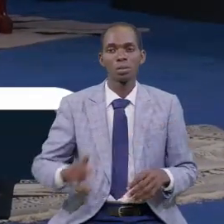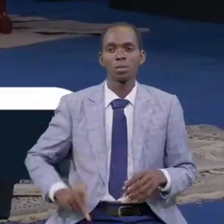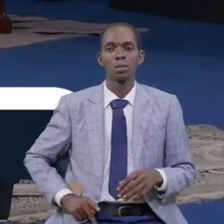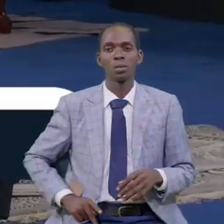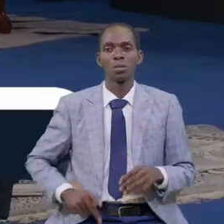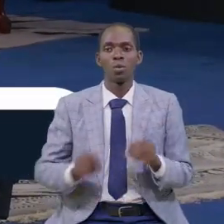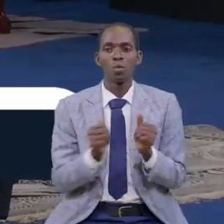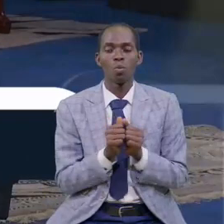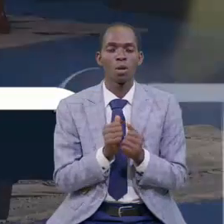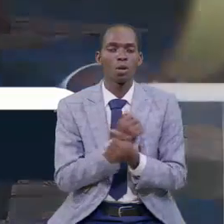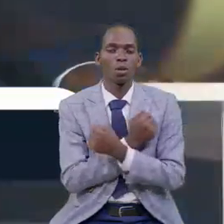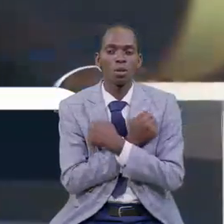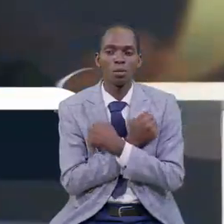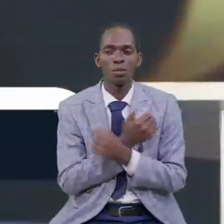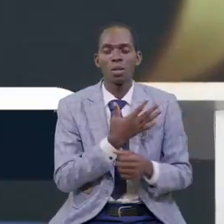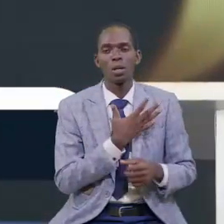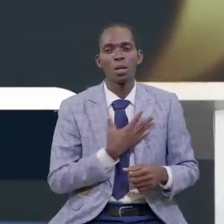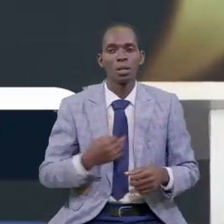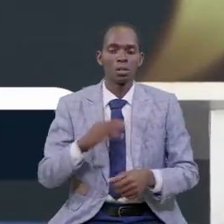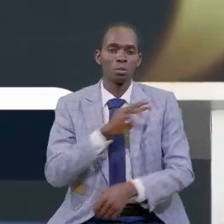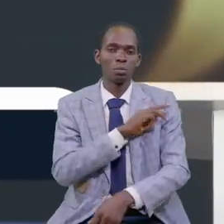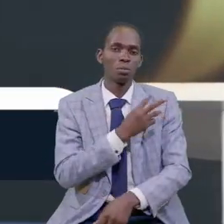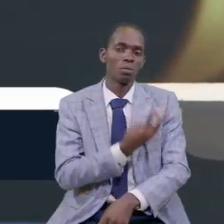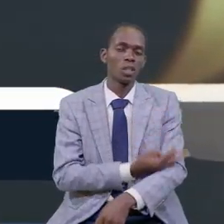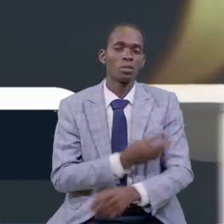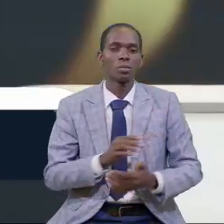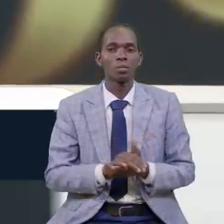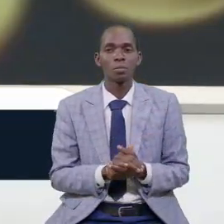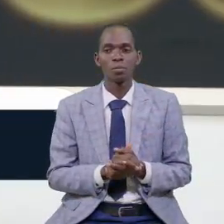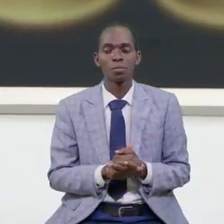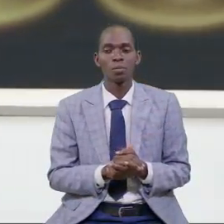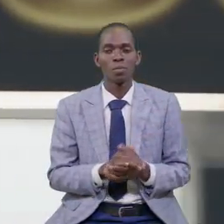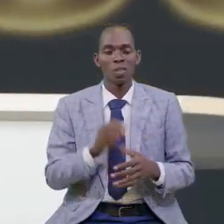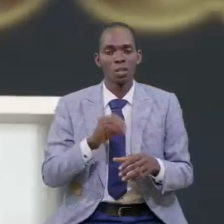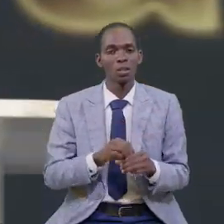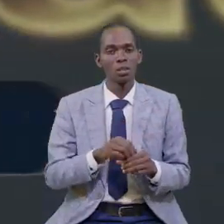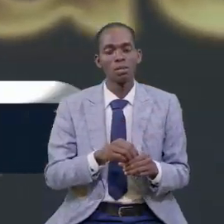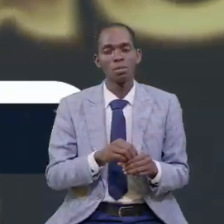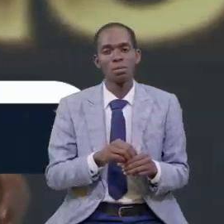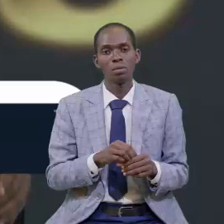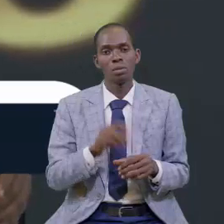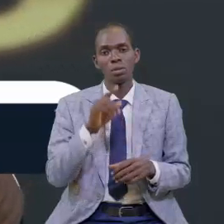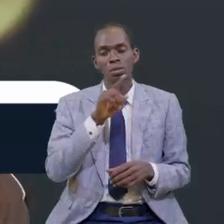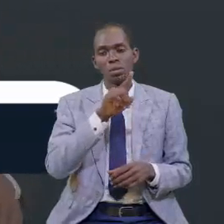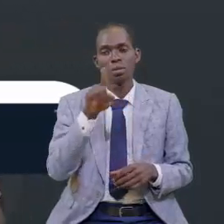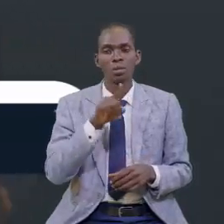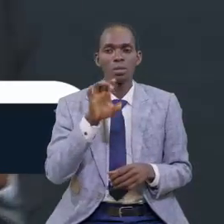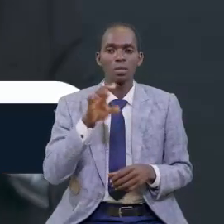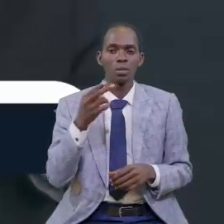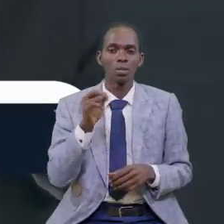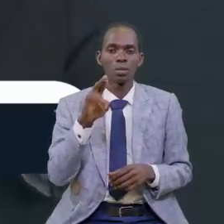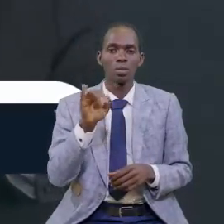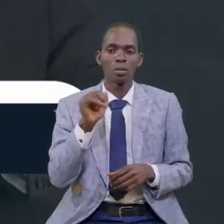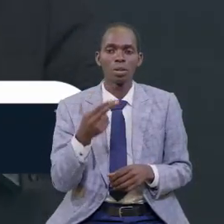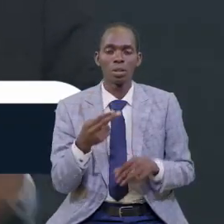love and might. In Zechariah chapter 9, reading from verse 9, it